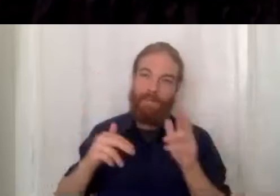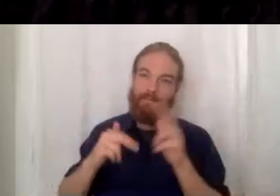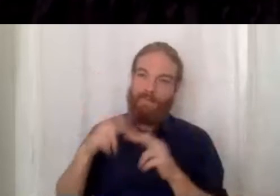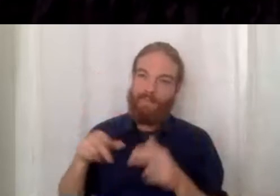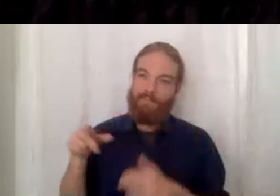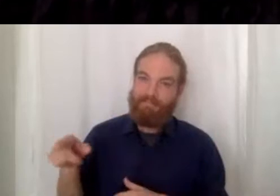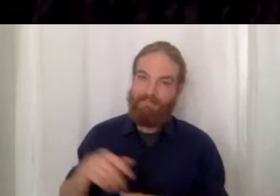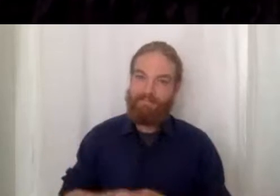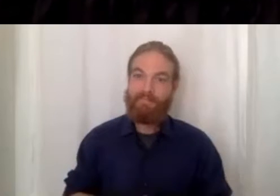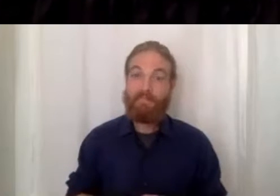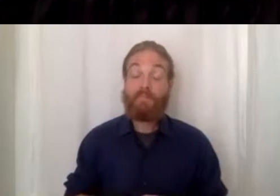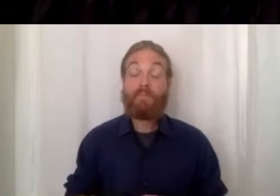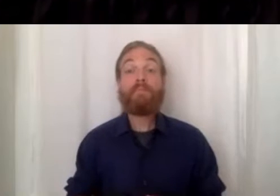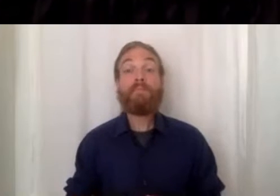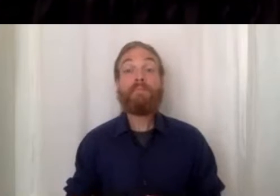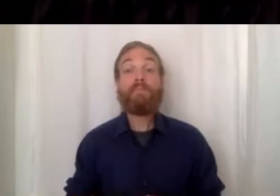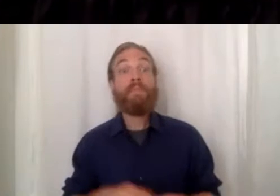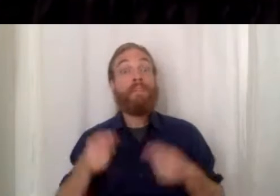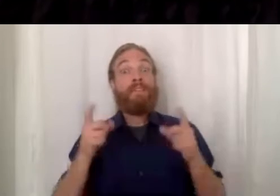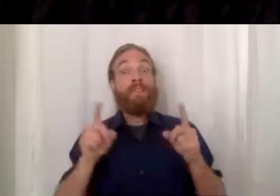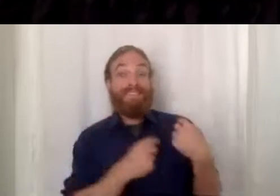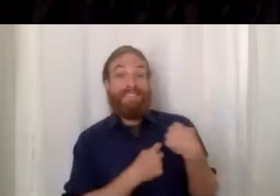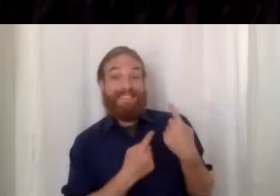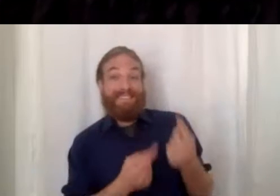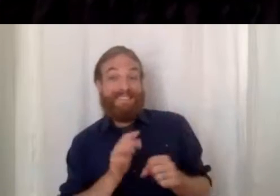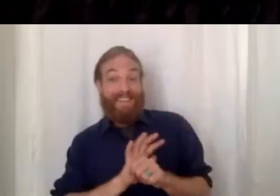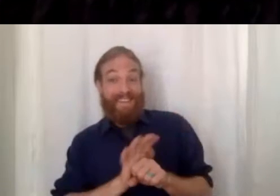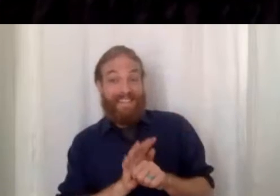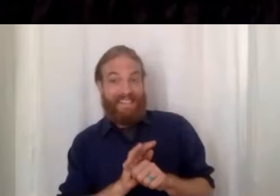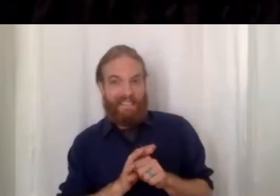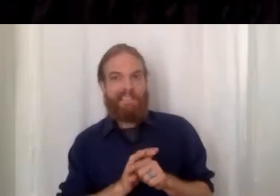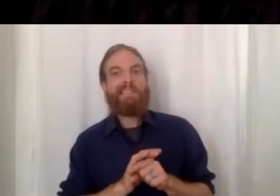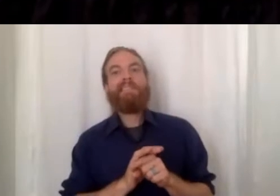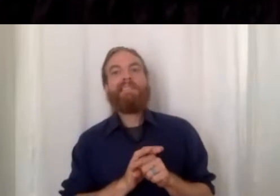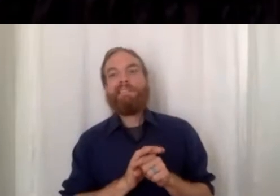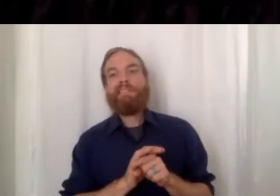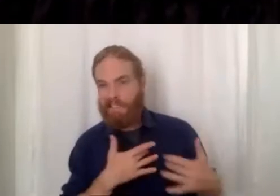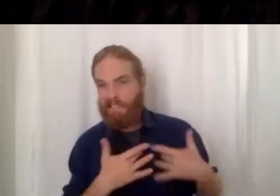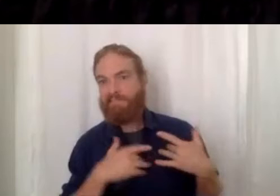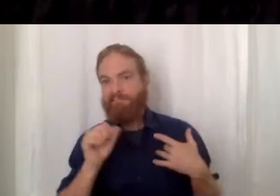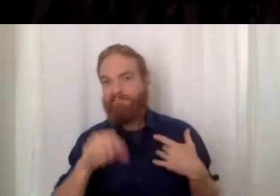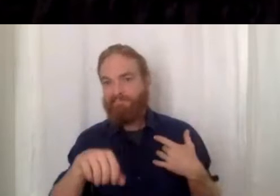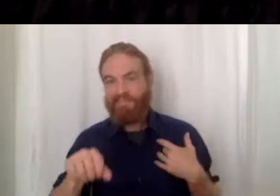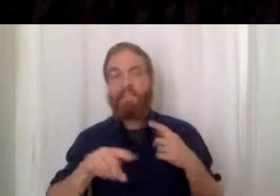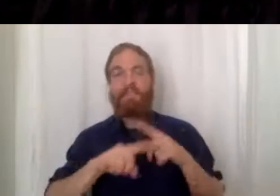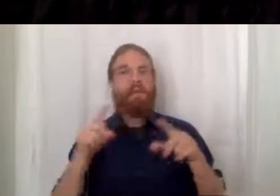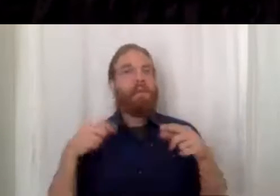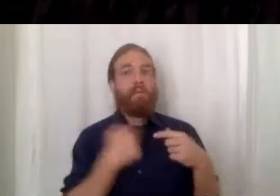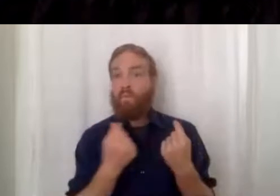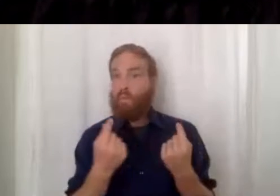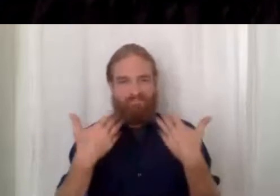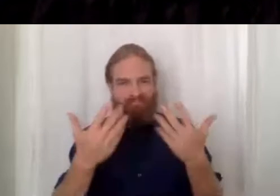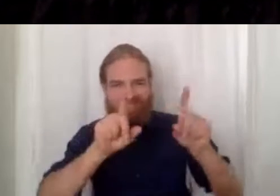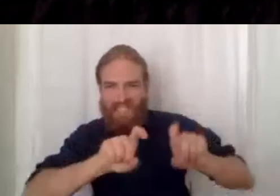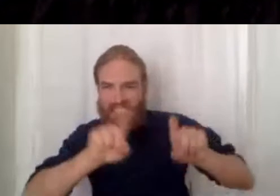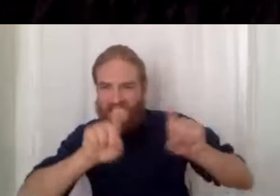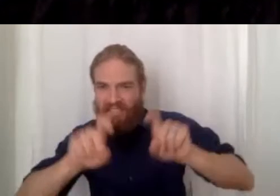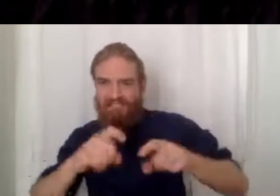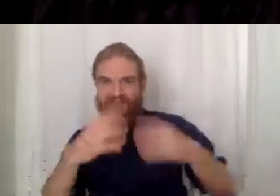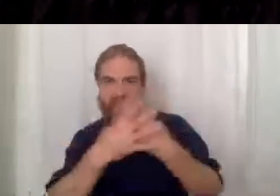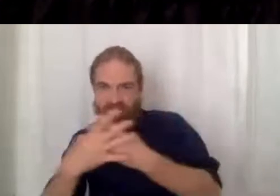provide vaccinations there. Yeah. The schedules are on our website. When the demand was